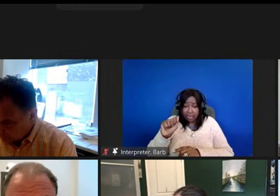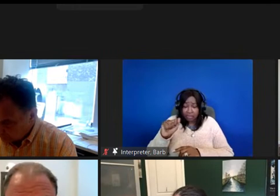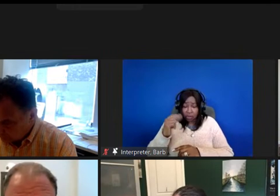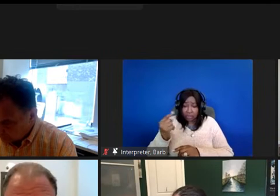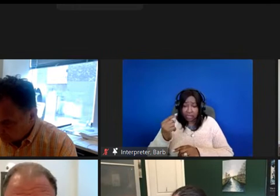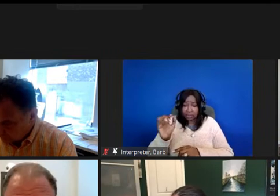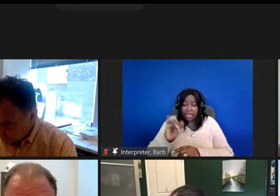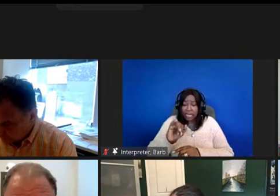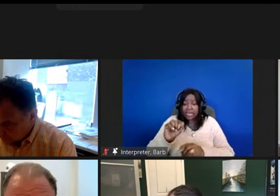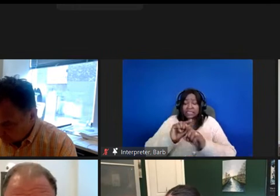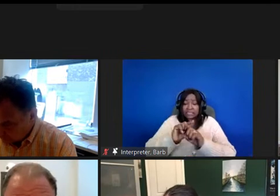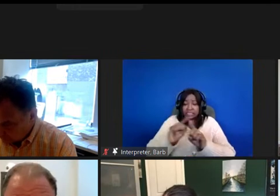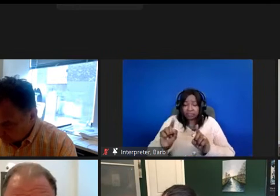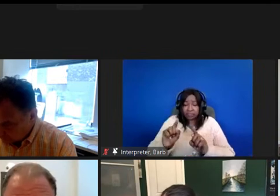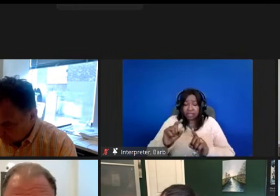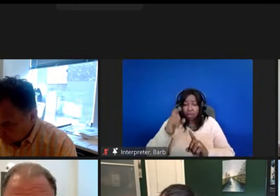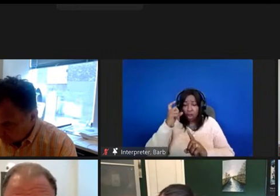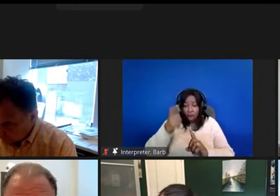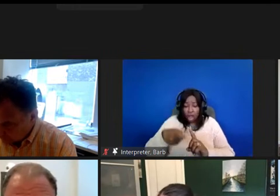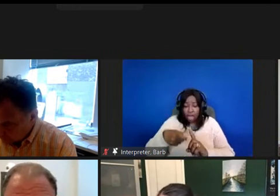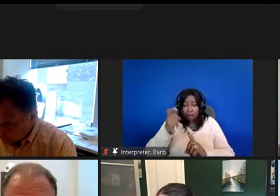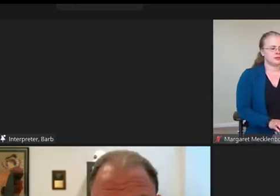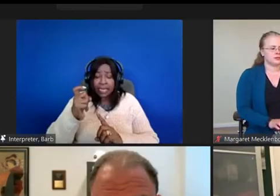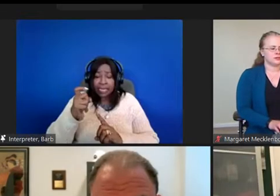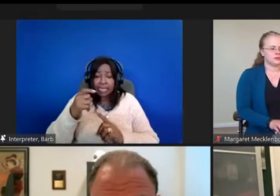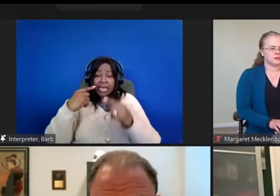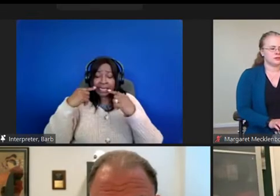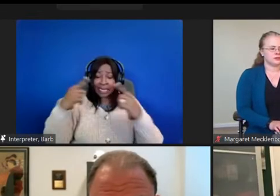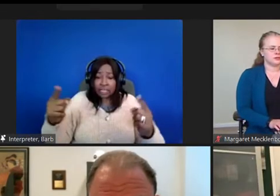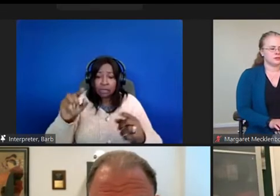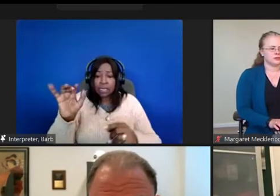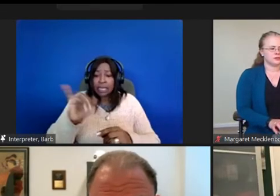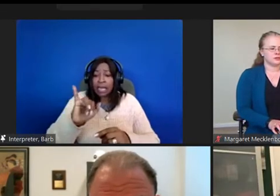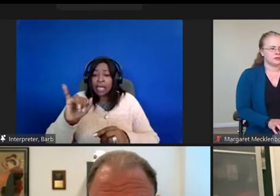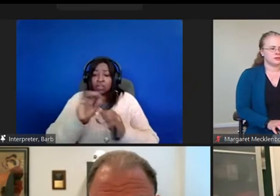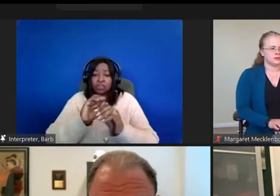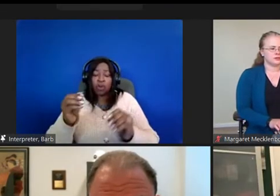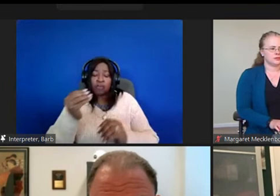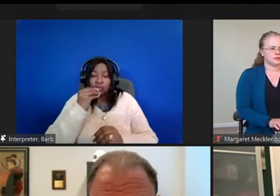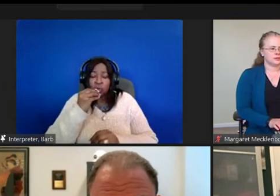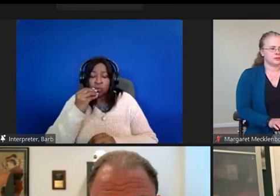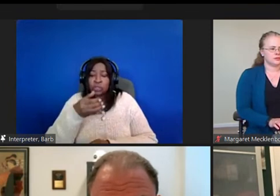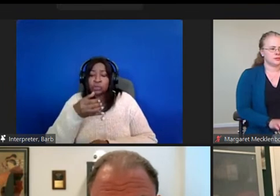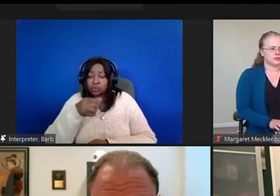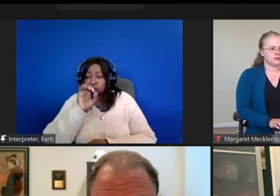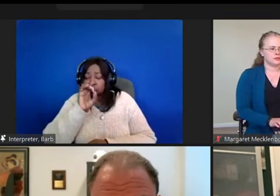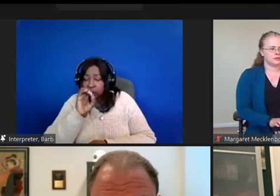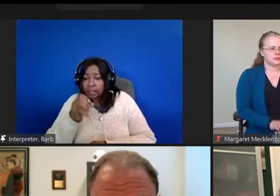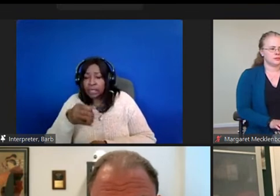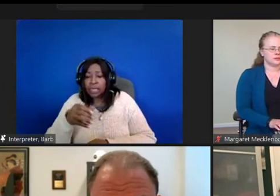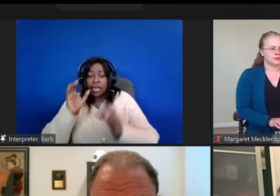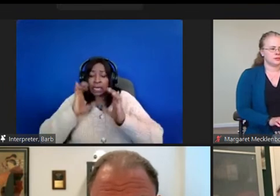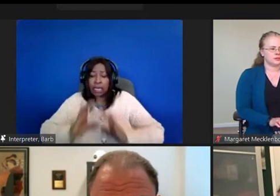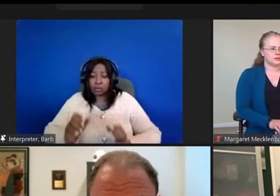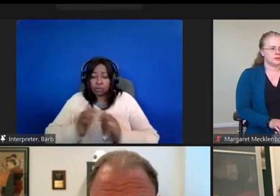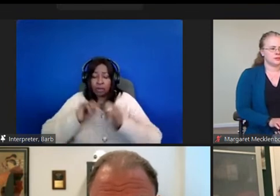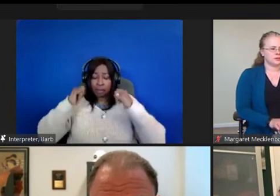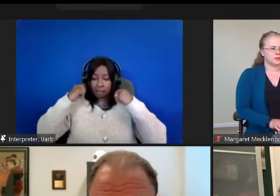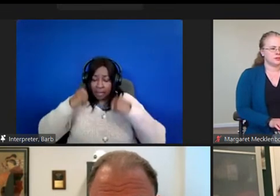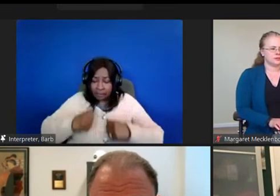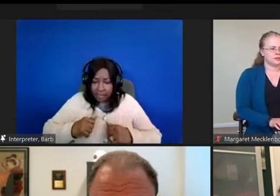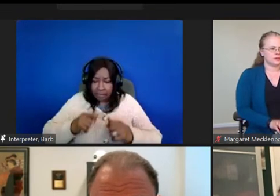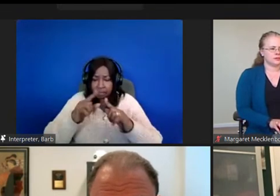automated announcements about no food and drink. If customers wear backpacks, please remove them, blah, blah, blah. And